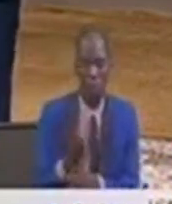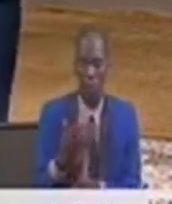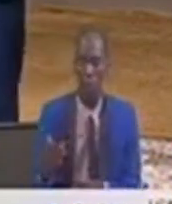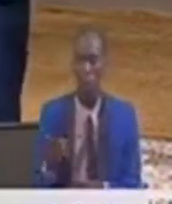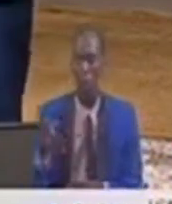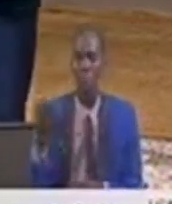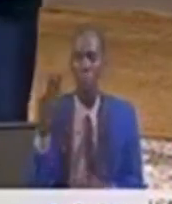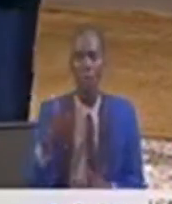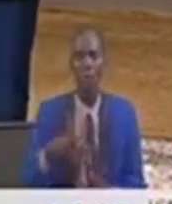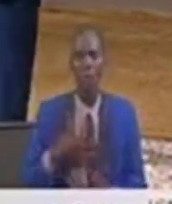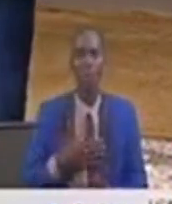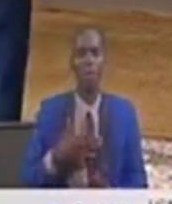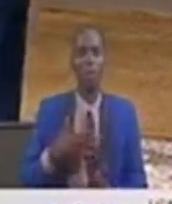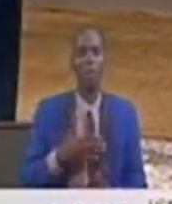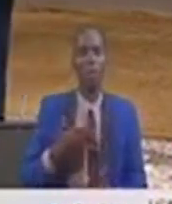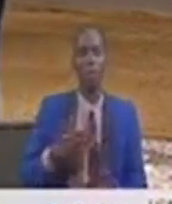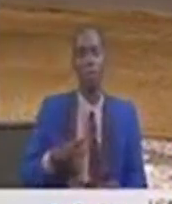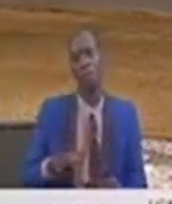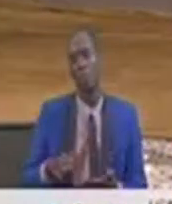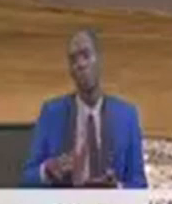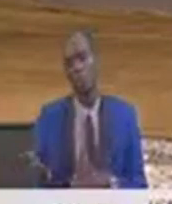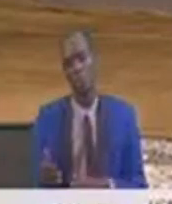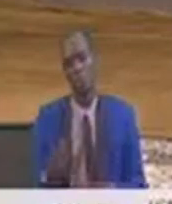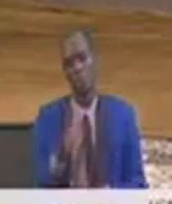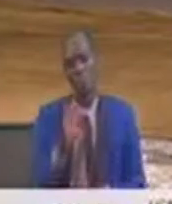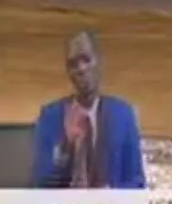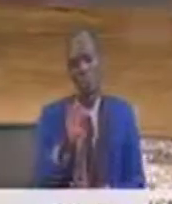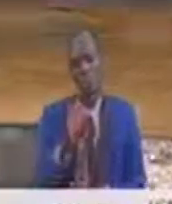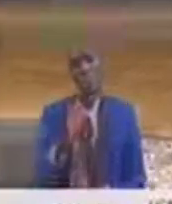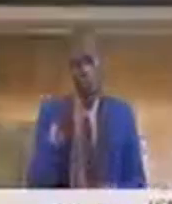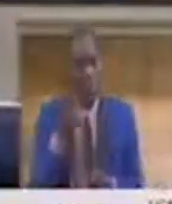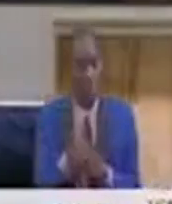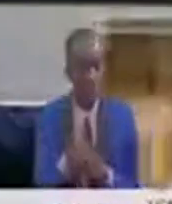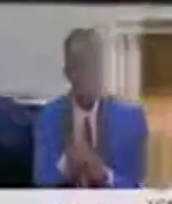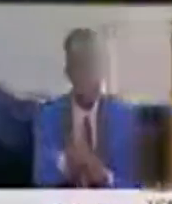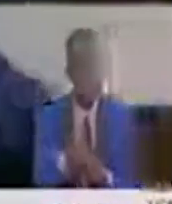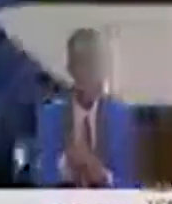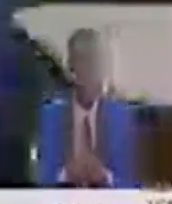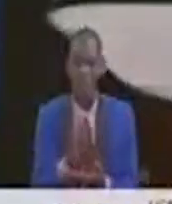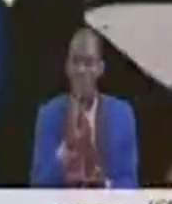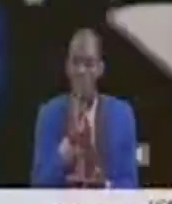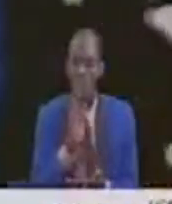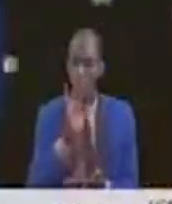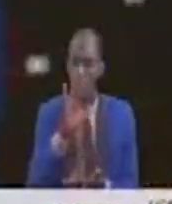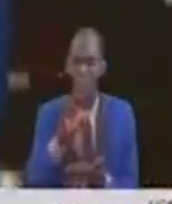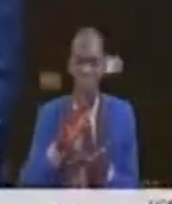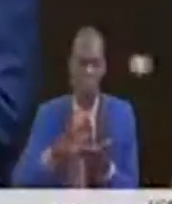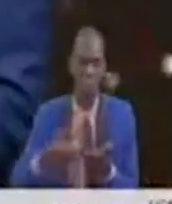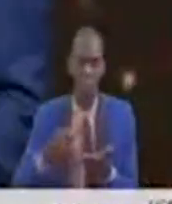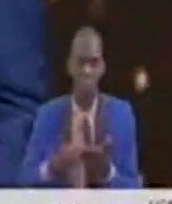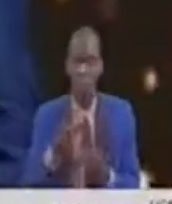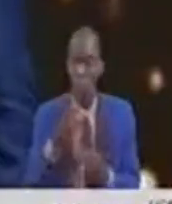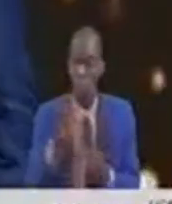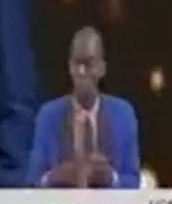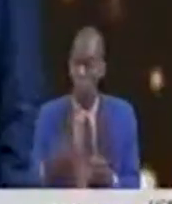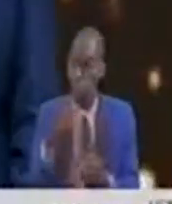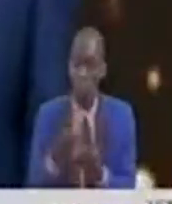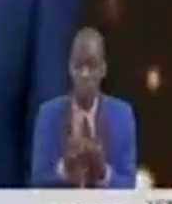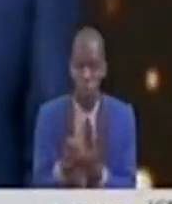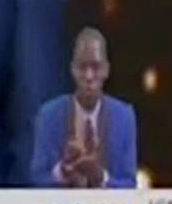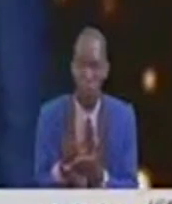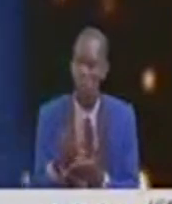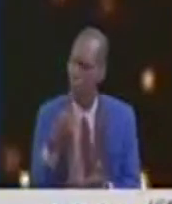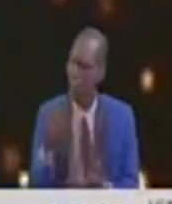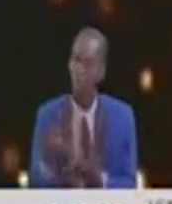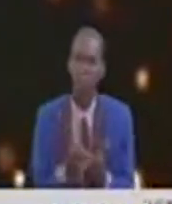might die. My sister, that's an excuse. If you are going to tell the truth, tell the truth. If you want to get